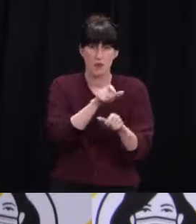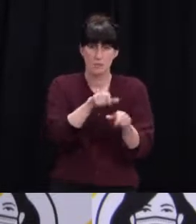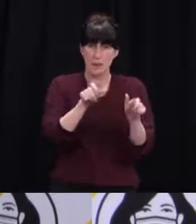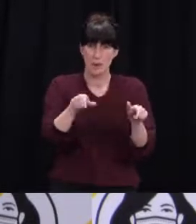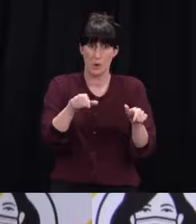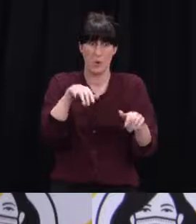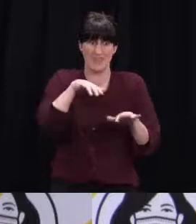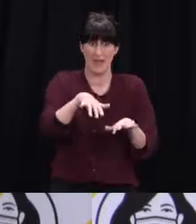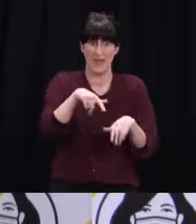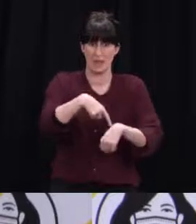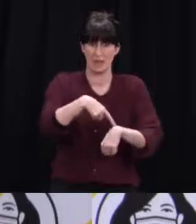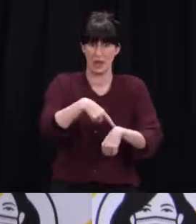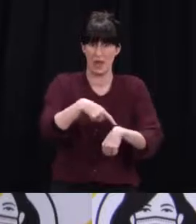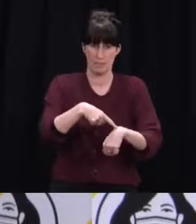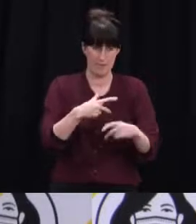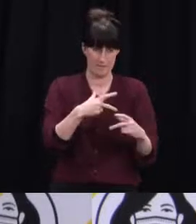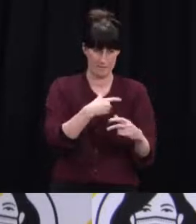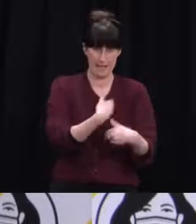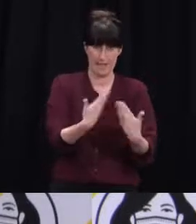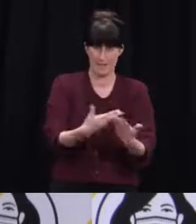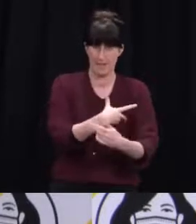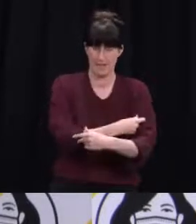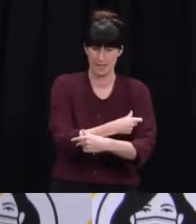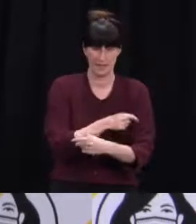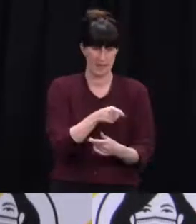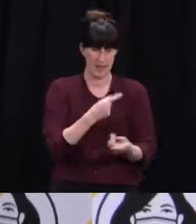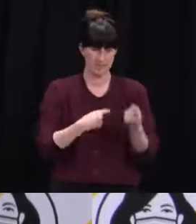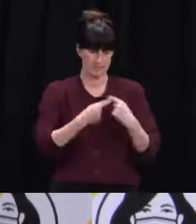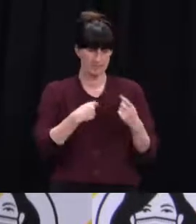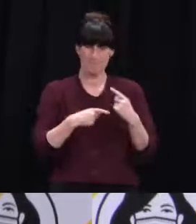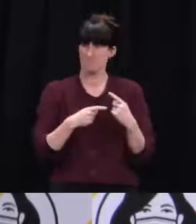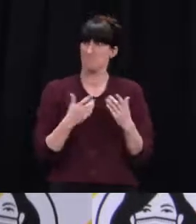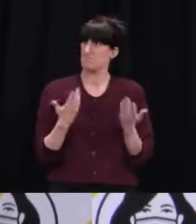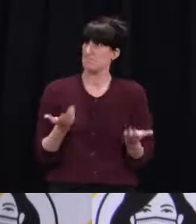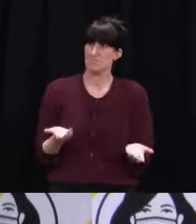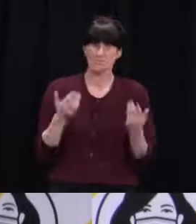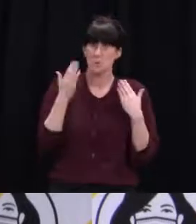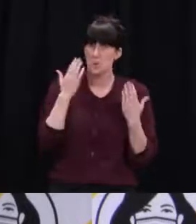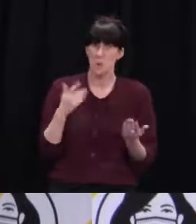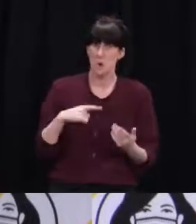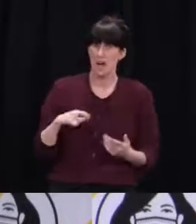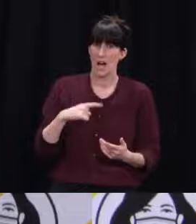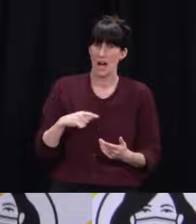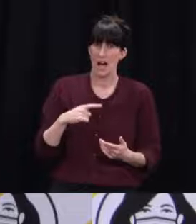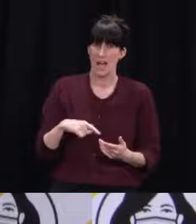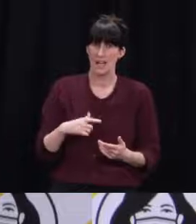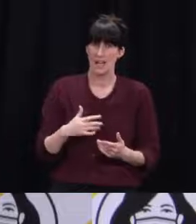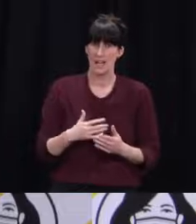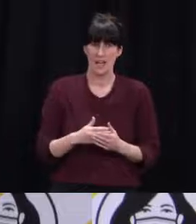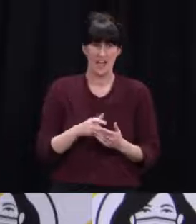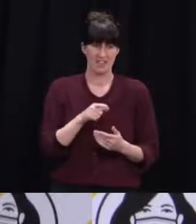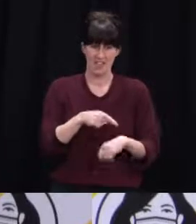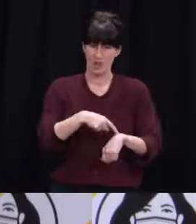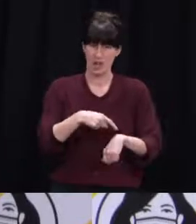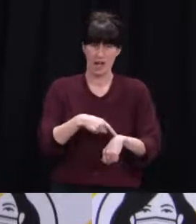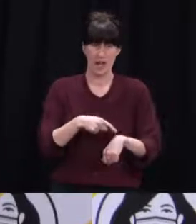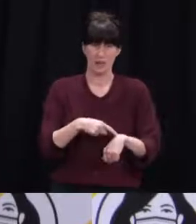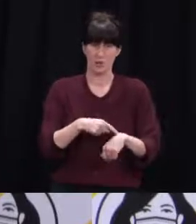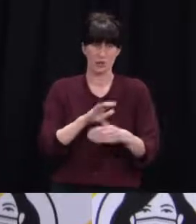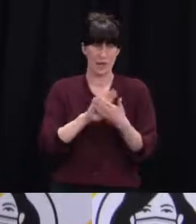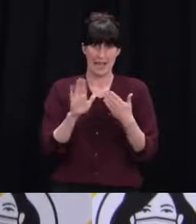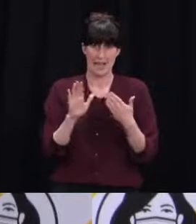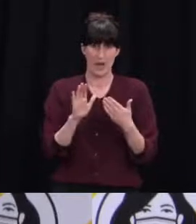there was an immediate interview done with all the vaccinators, and none of them could think of anything in their process that might have explained the